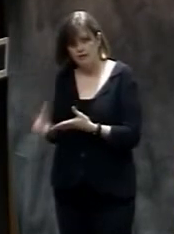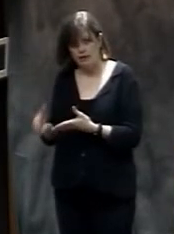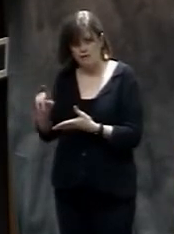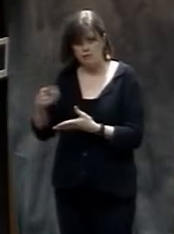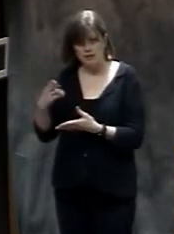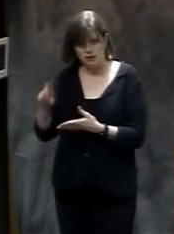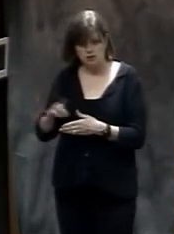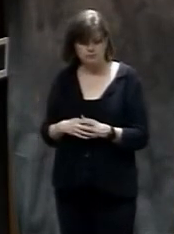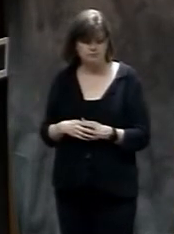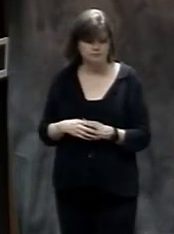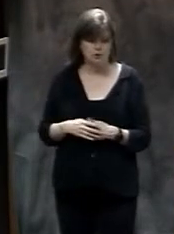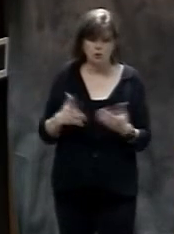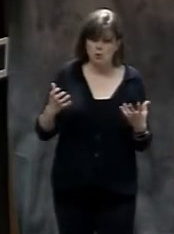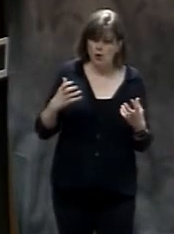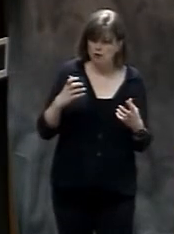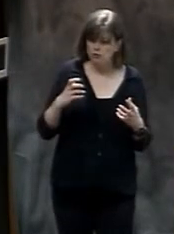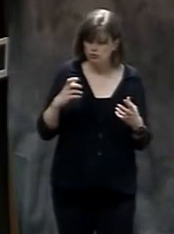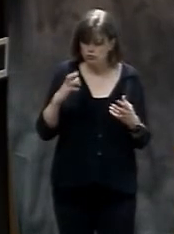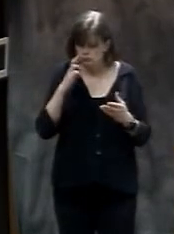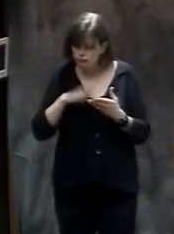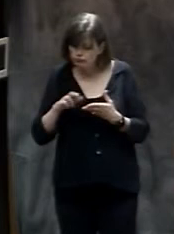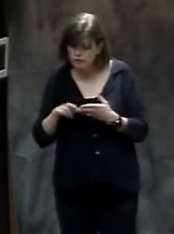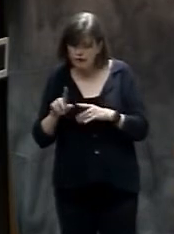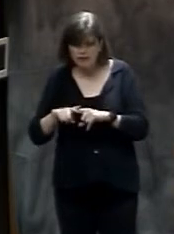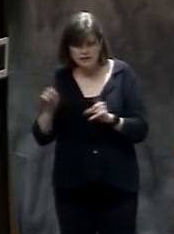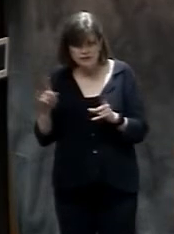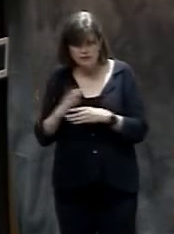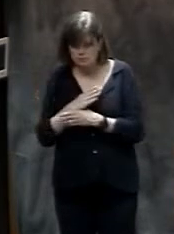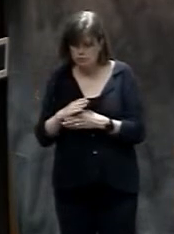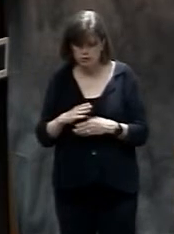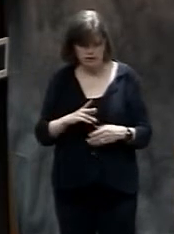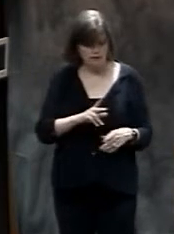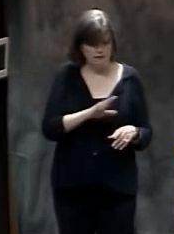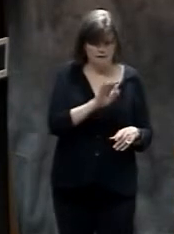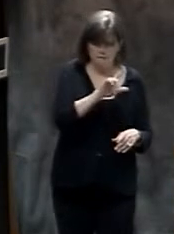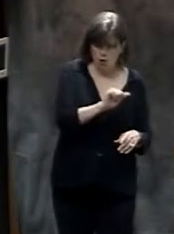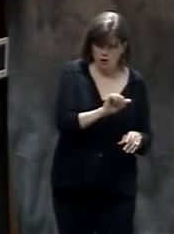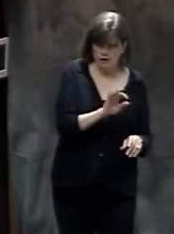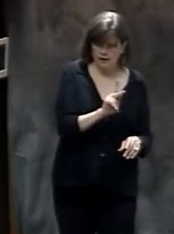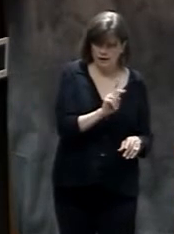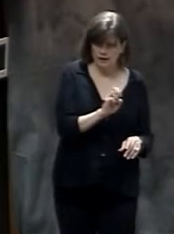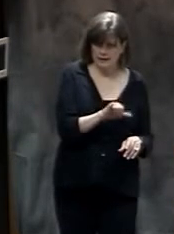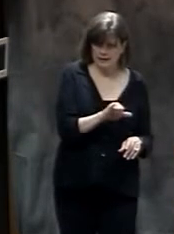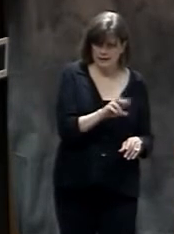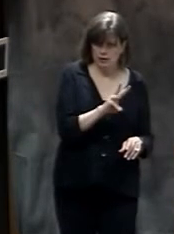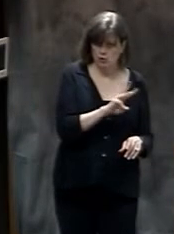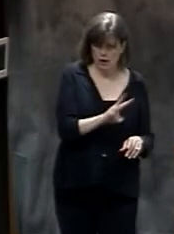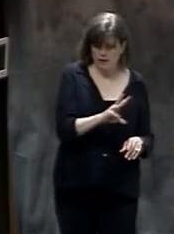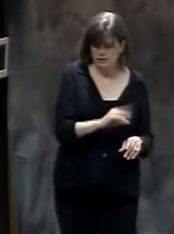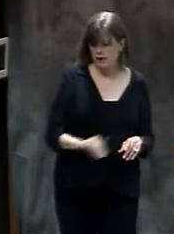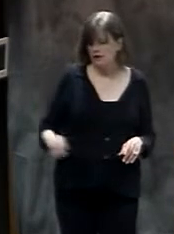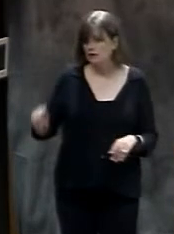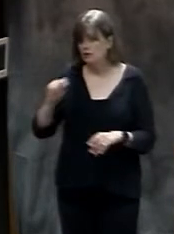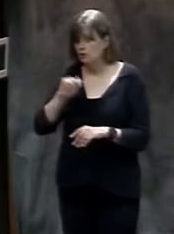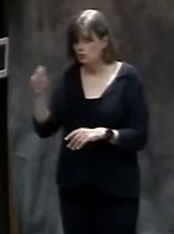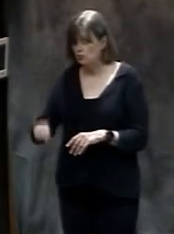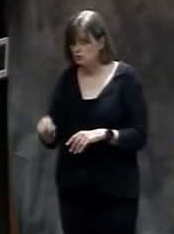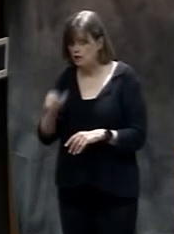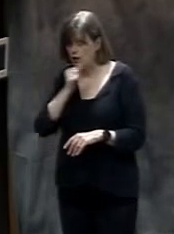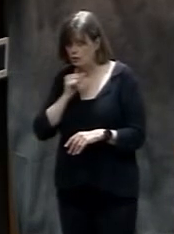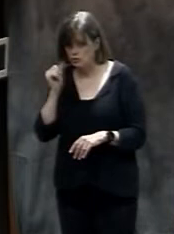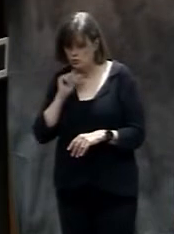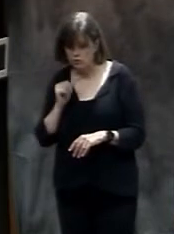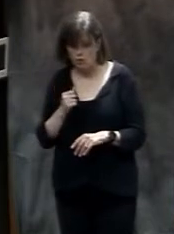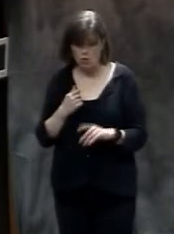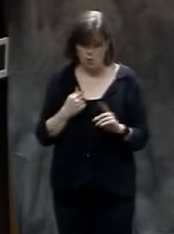at the differences between Key West, Florida, and Tucson, Arizona, for example. We know one area has had transmission and the other doesn't,